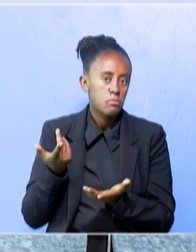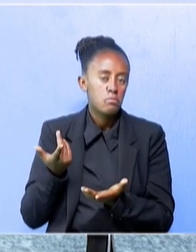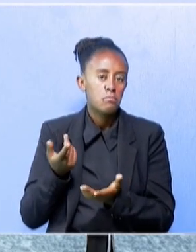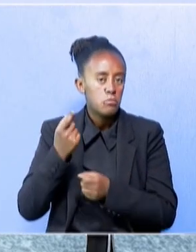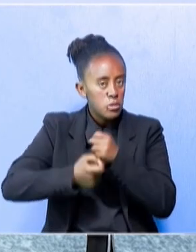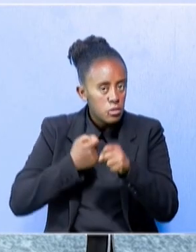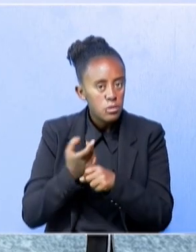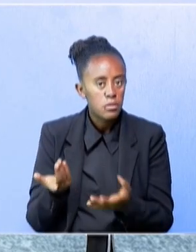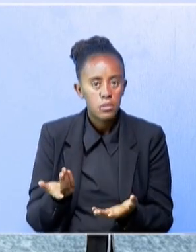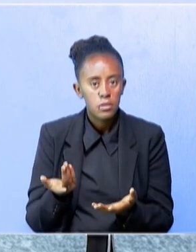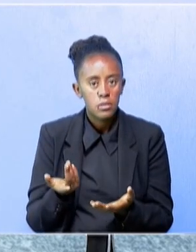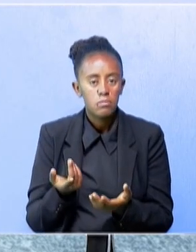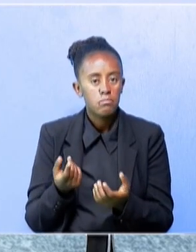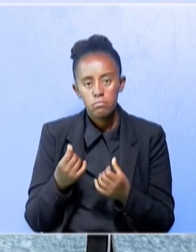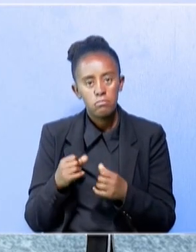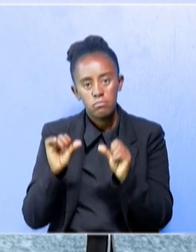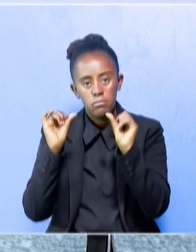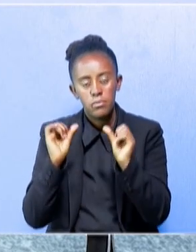year, etc.